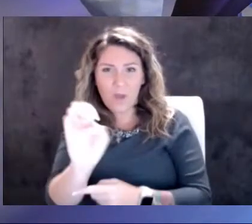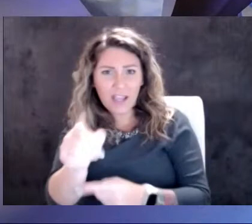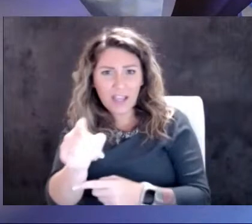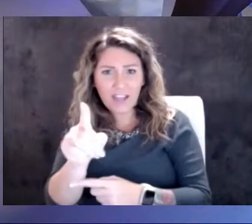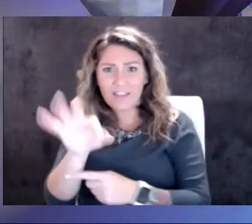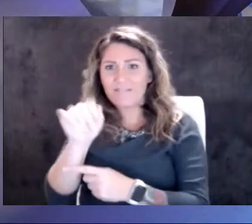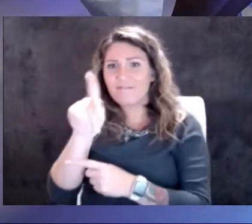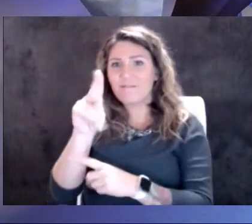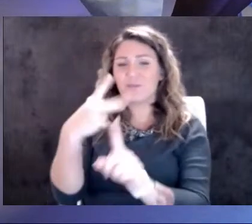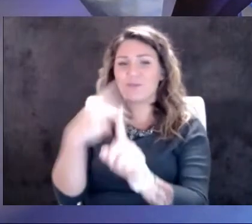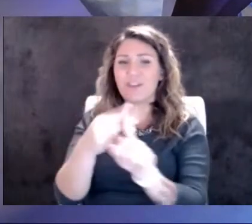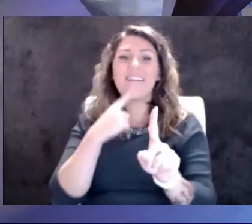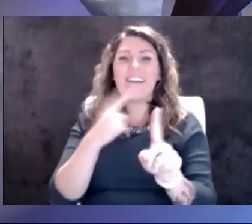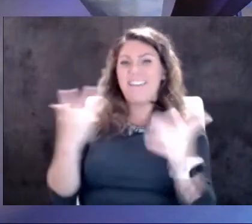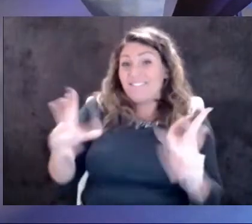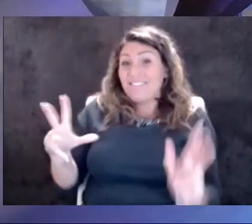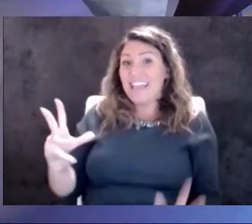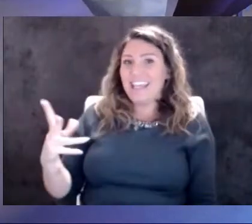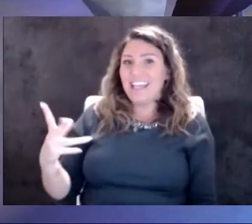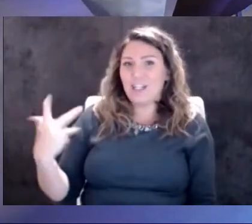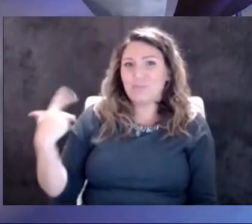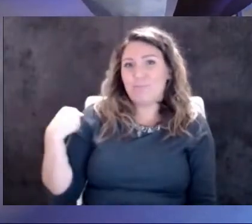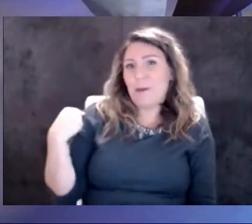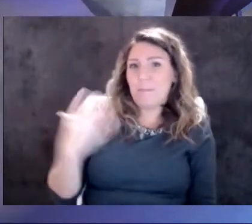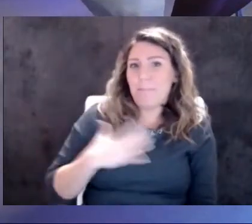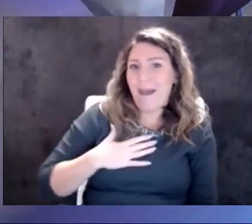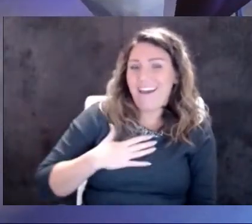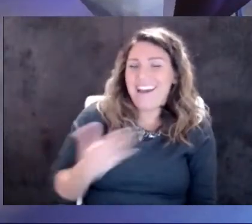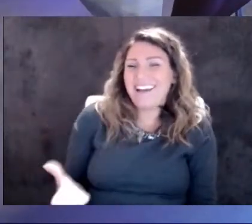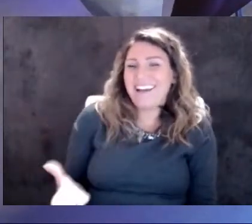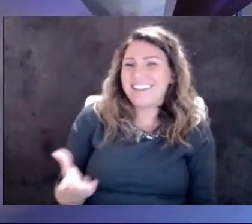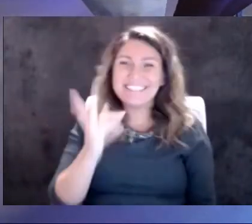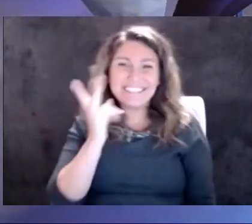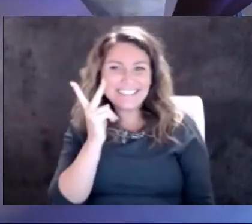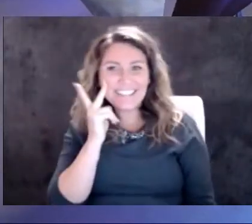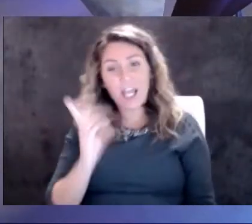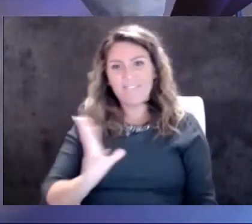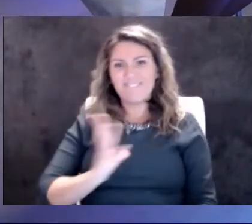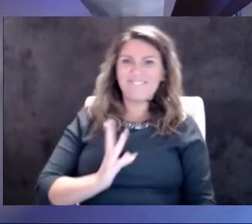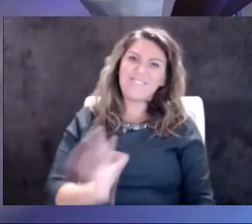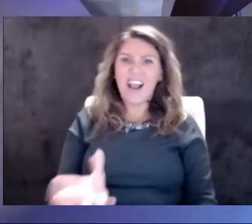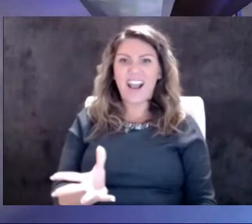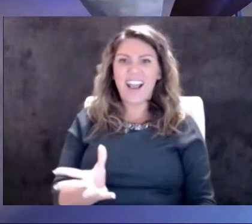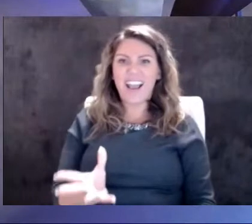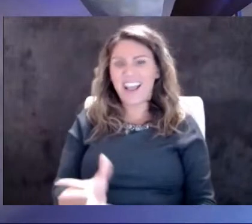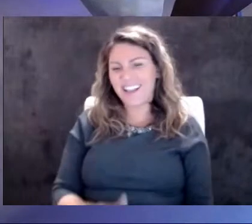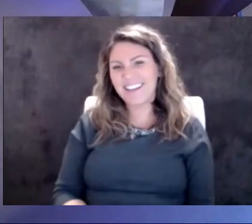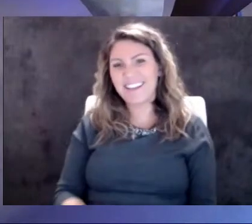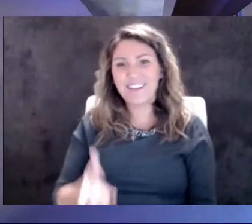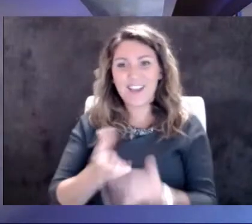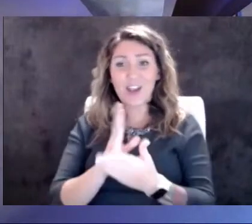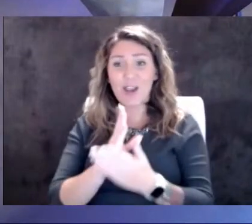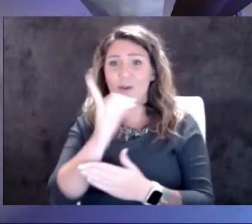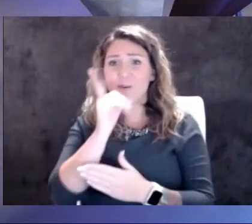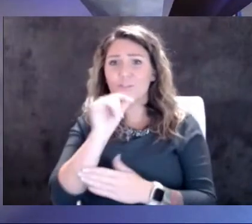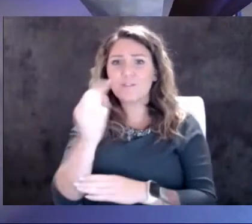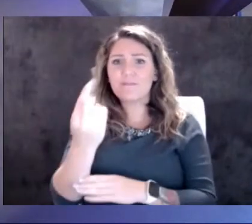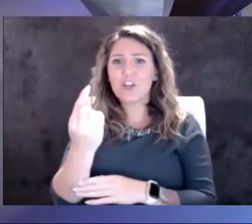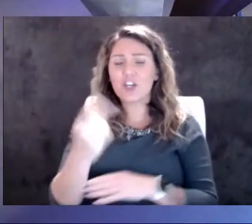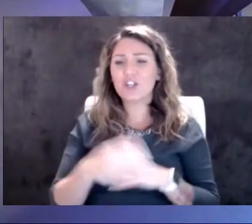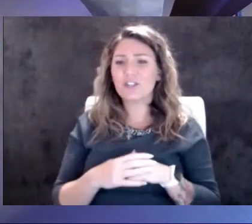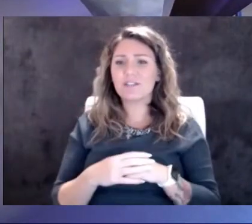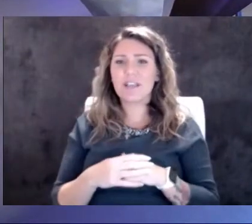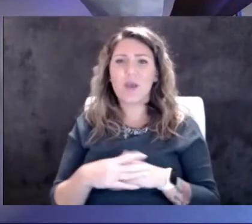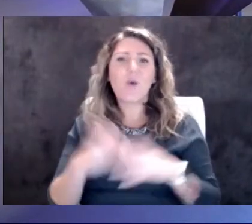had my flu shot. See? His fingers. Jumping again. Fine. Show us up. All right. Who's going to go first here? Let's see. What's what the script